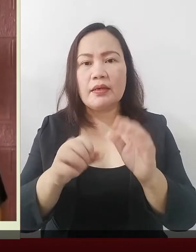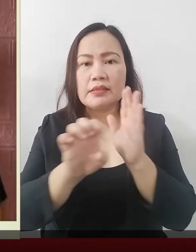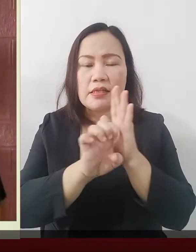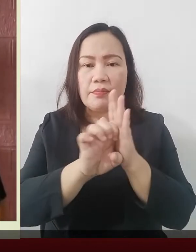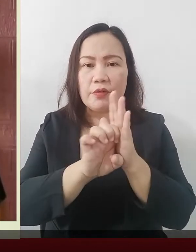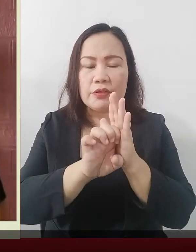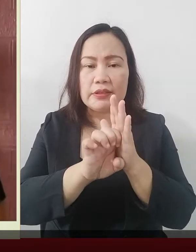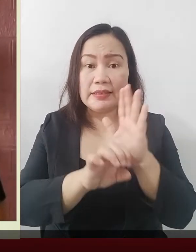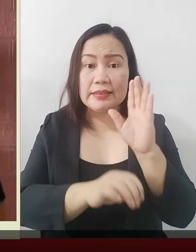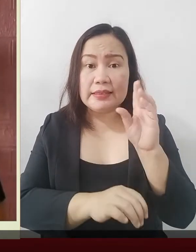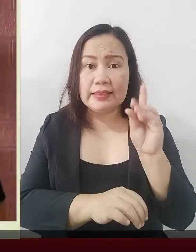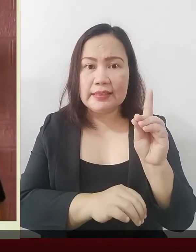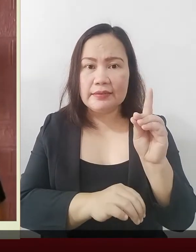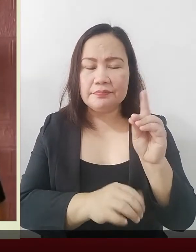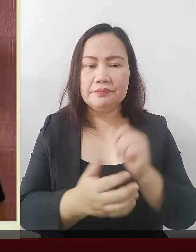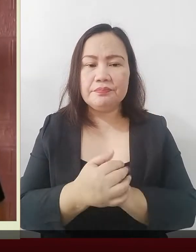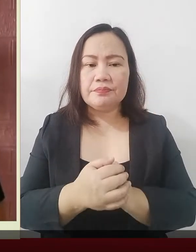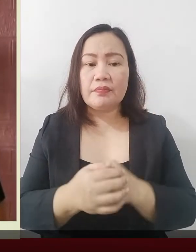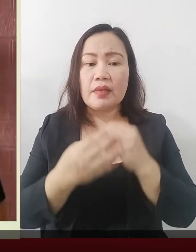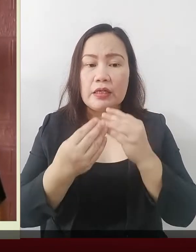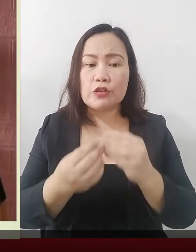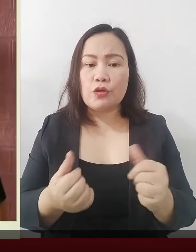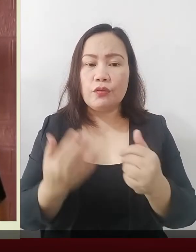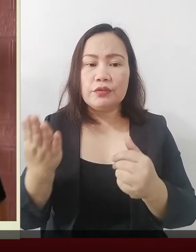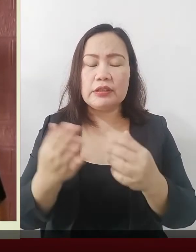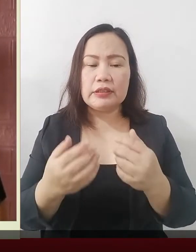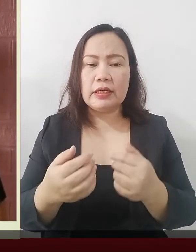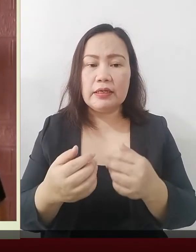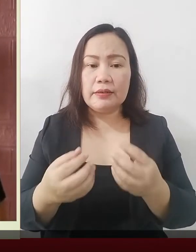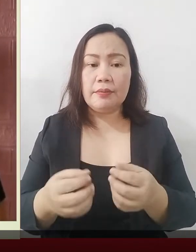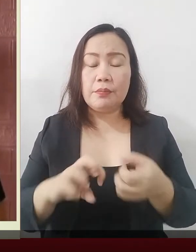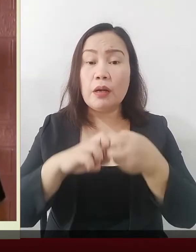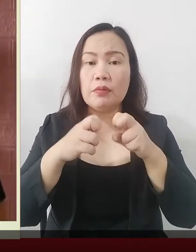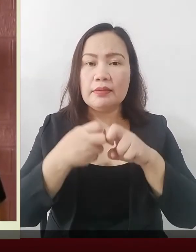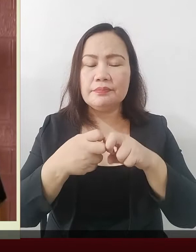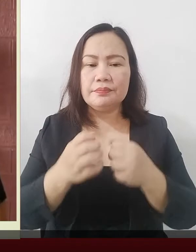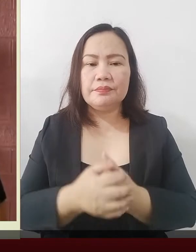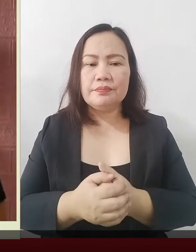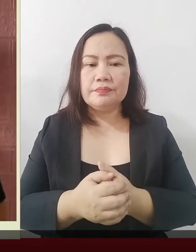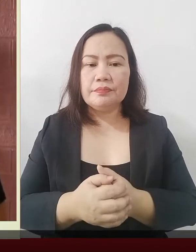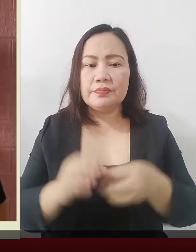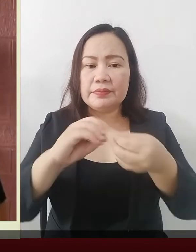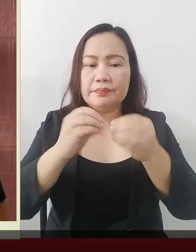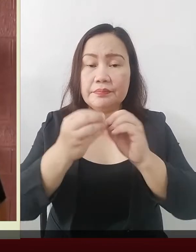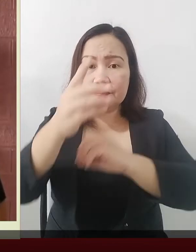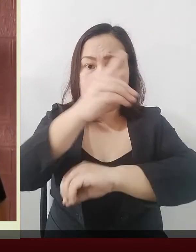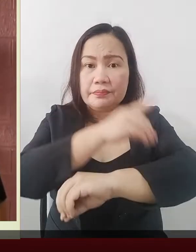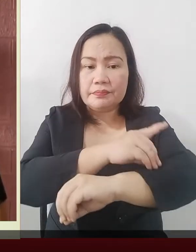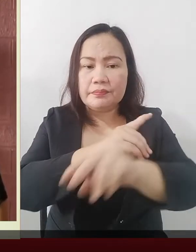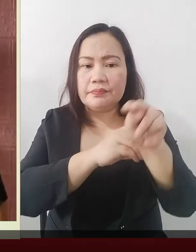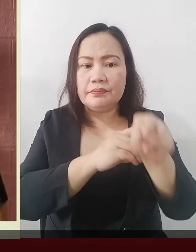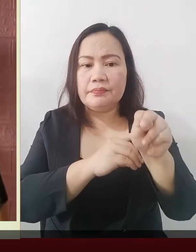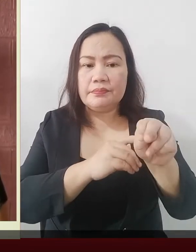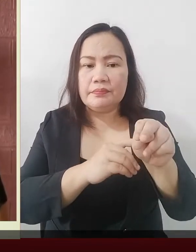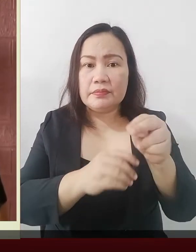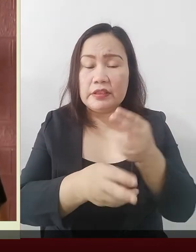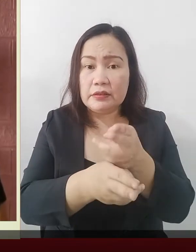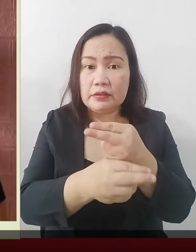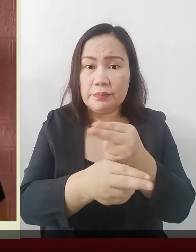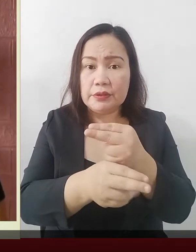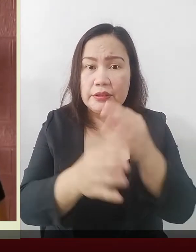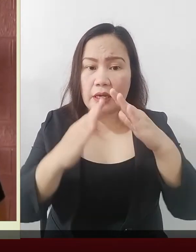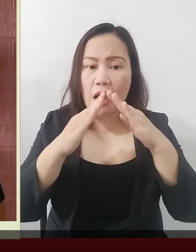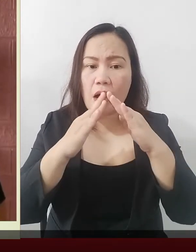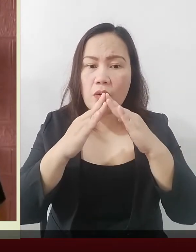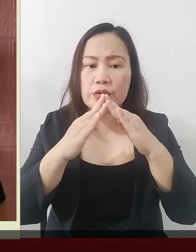Okay, let's take up example D. Solve the given problem. The number of days